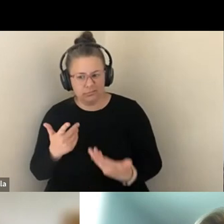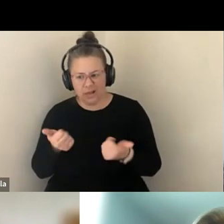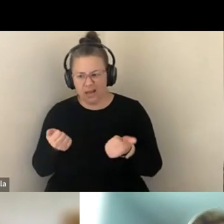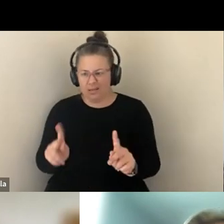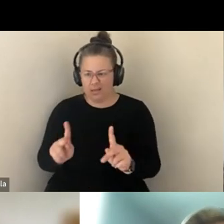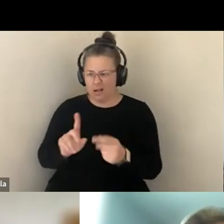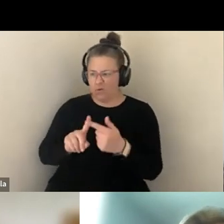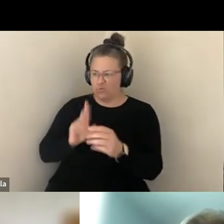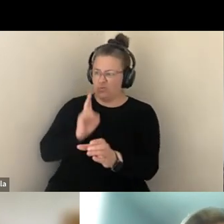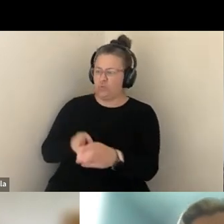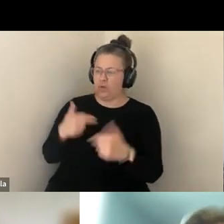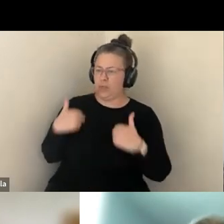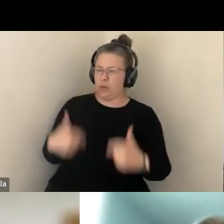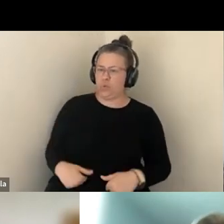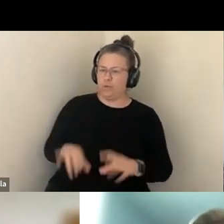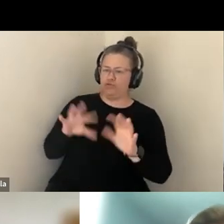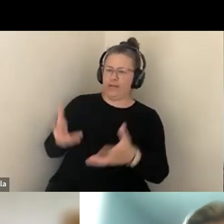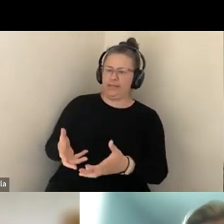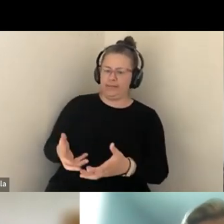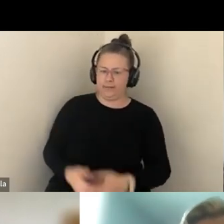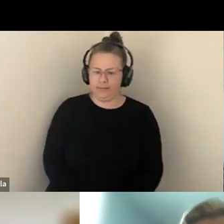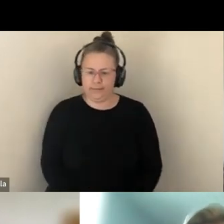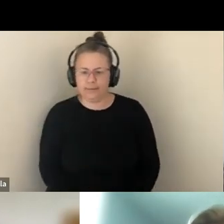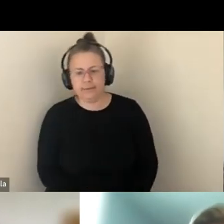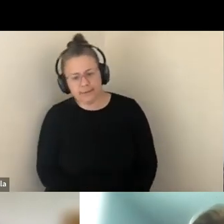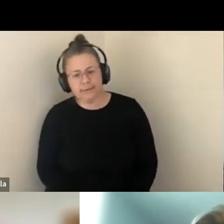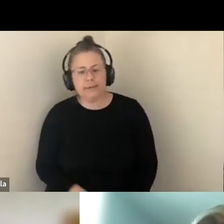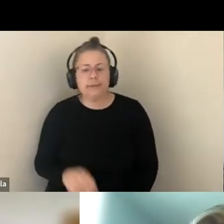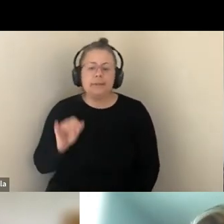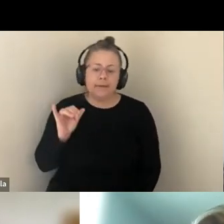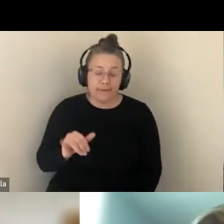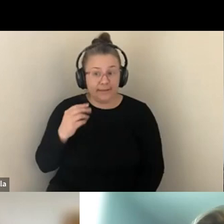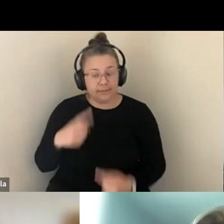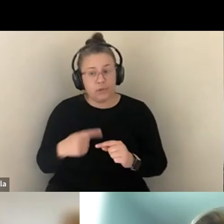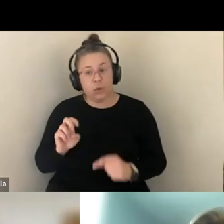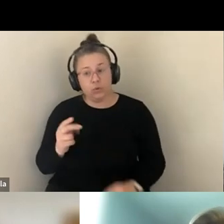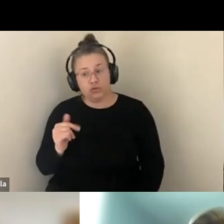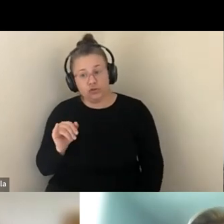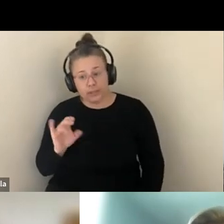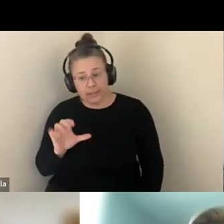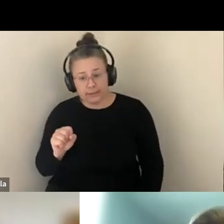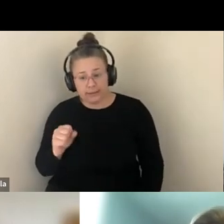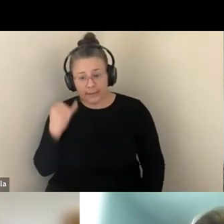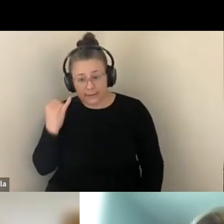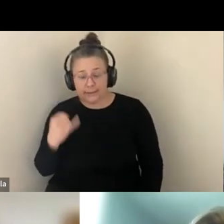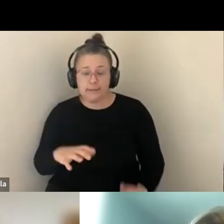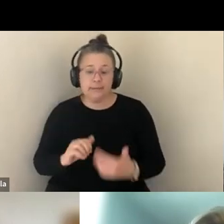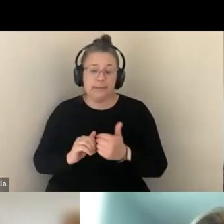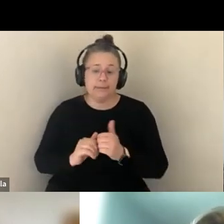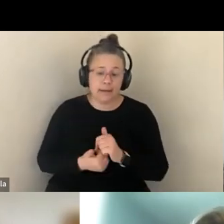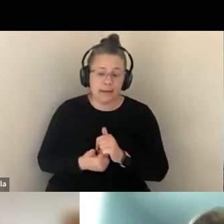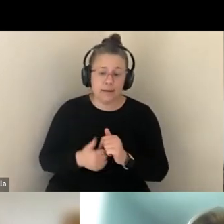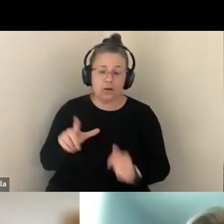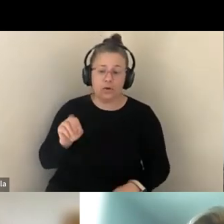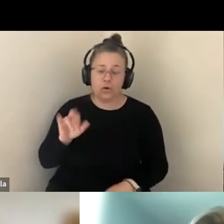So to continue with the way Lori described genetic counseling in the prenatal context, we have been telling